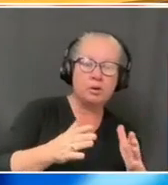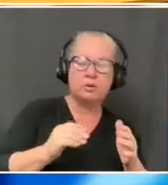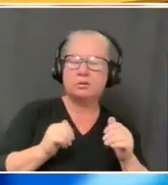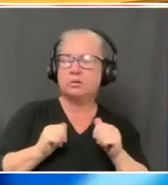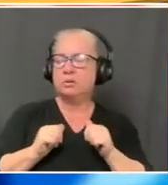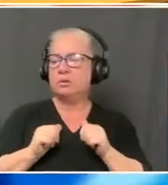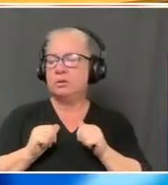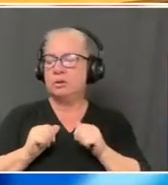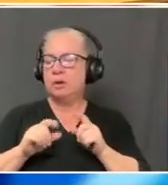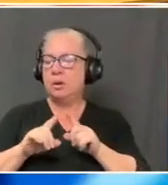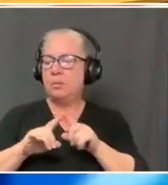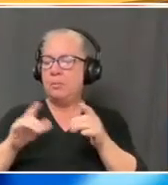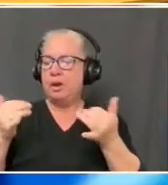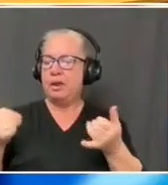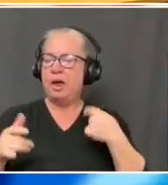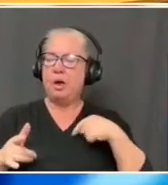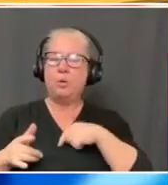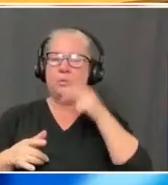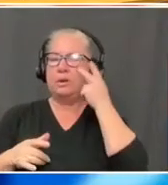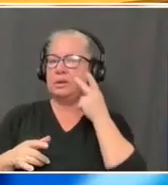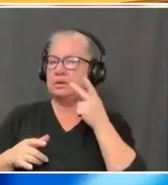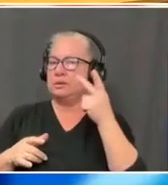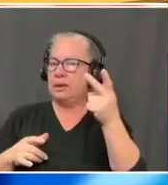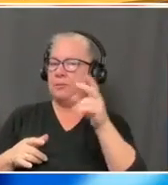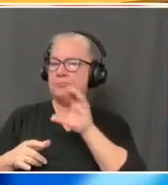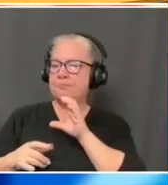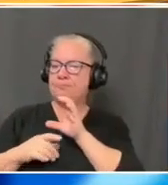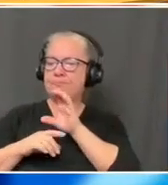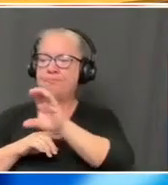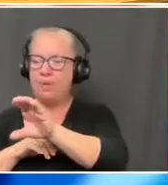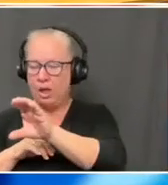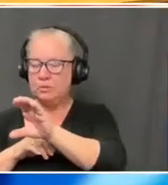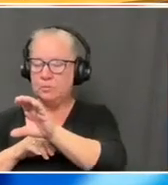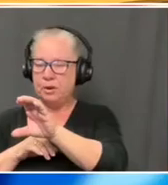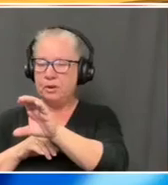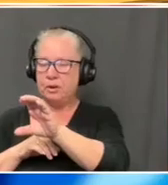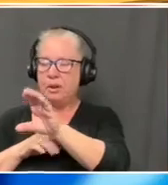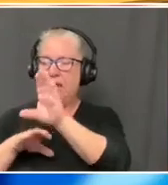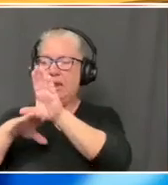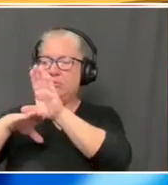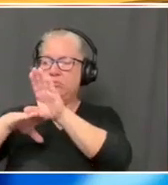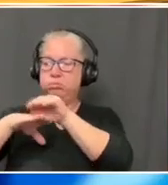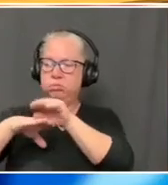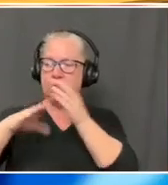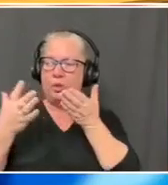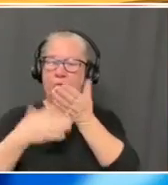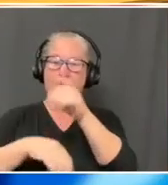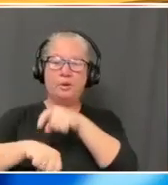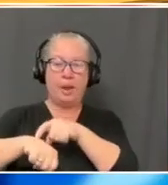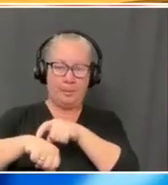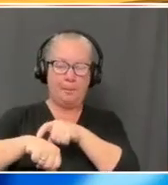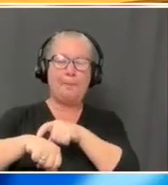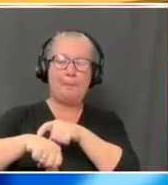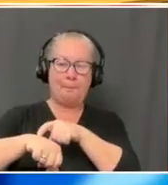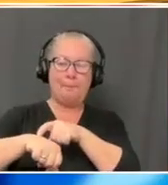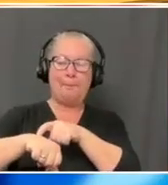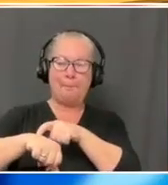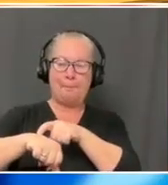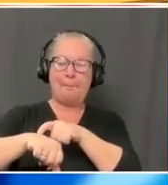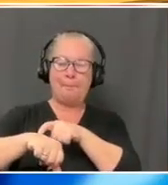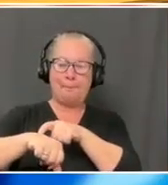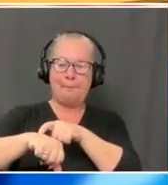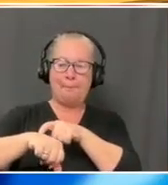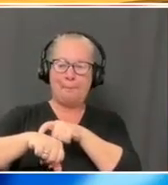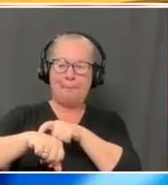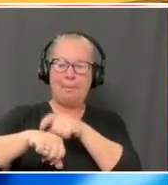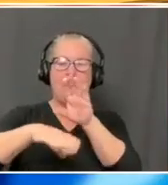seeing, because the investment in tutoring has decreased over time, we are finding that more and more of our staff